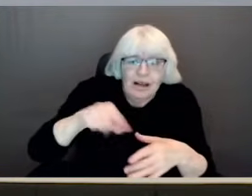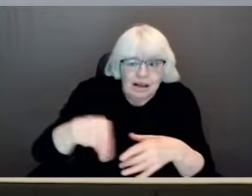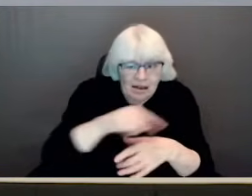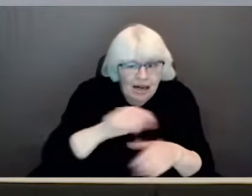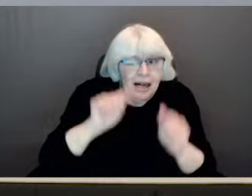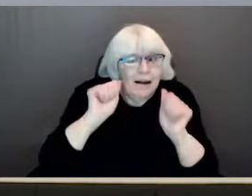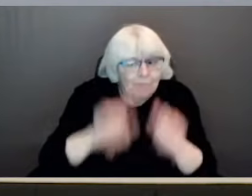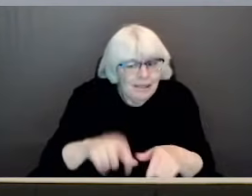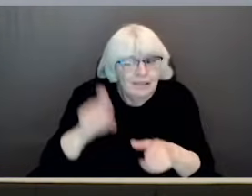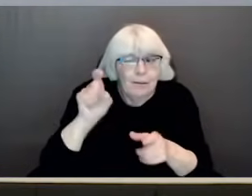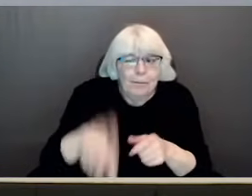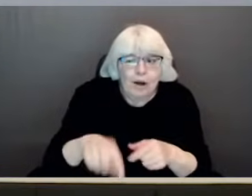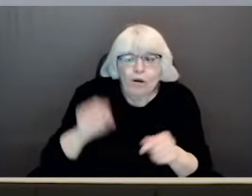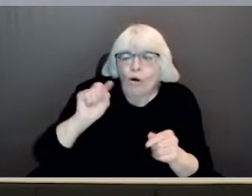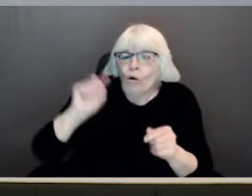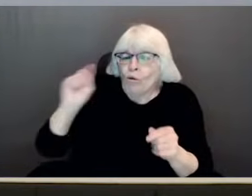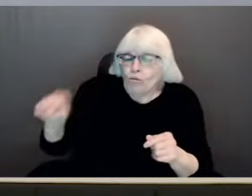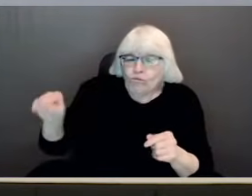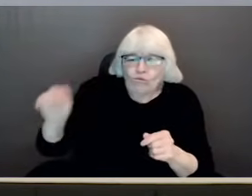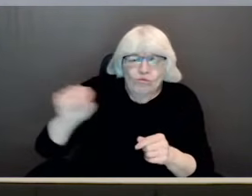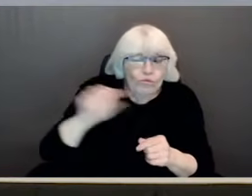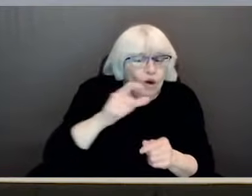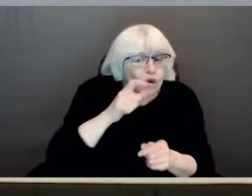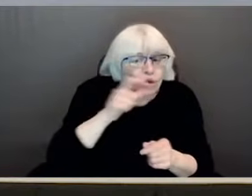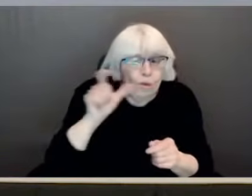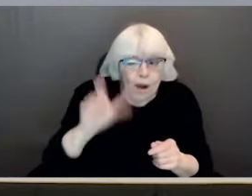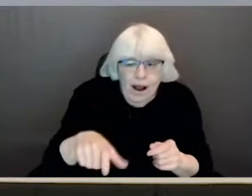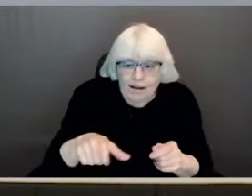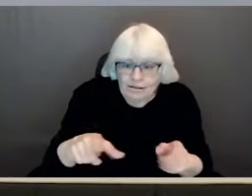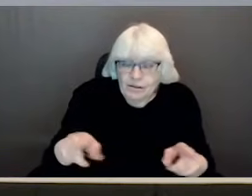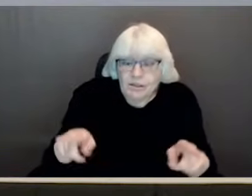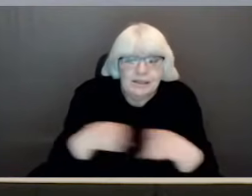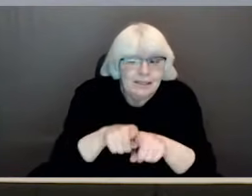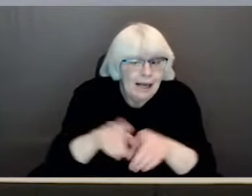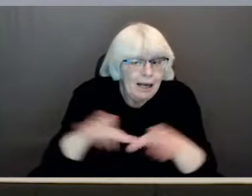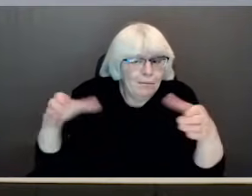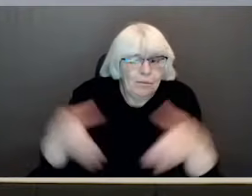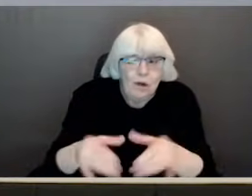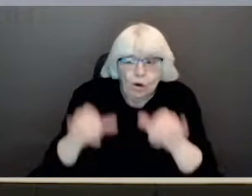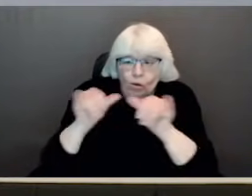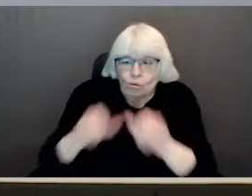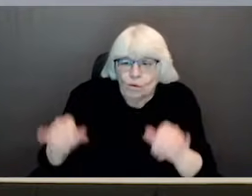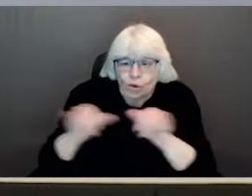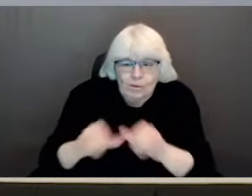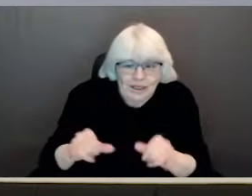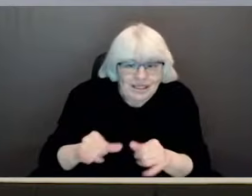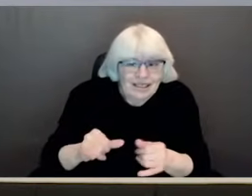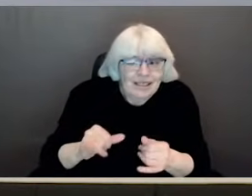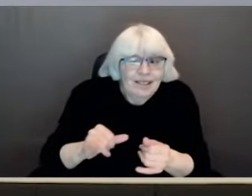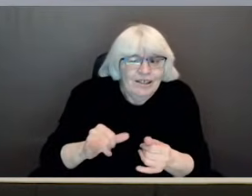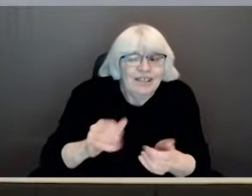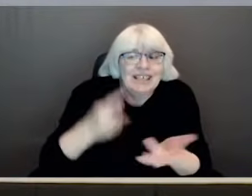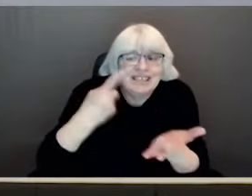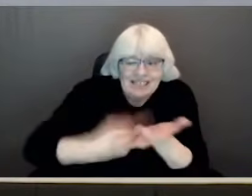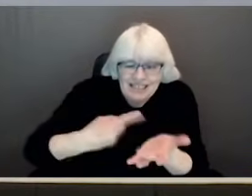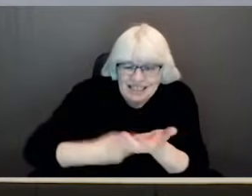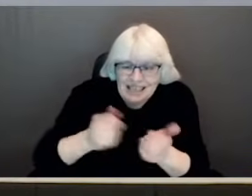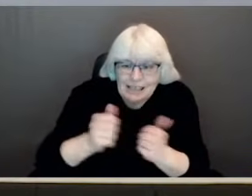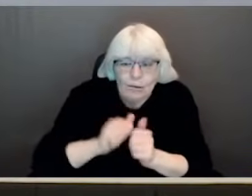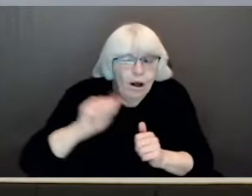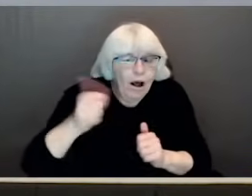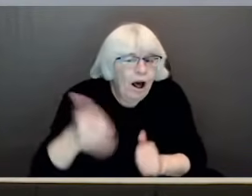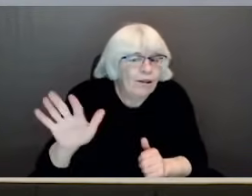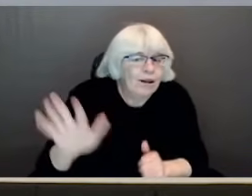trying to get through this and keep everyone as safe as possible. And I think we